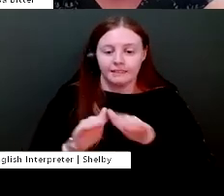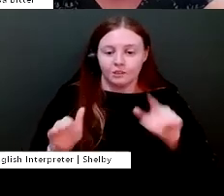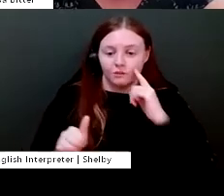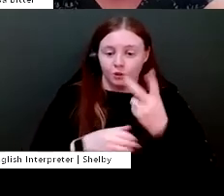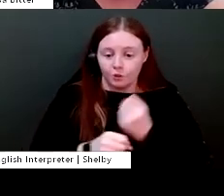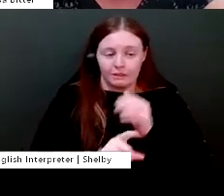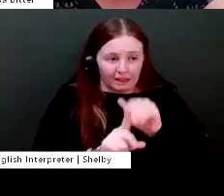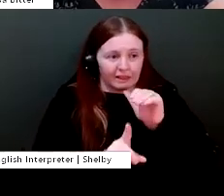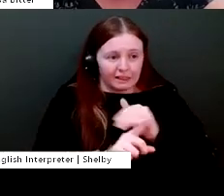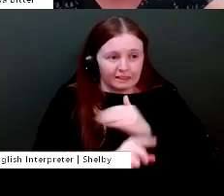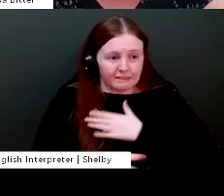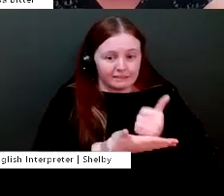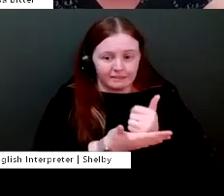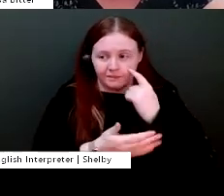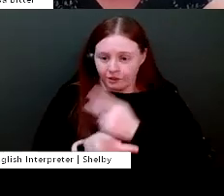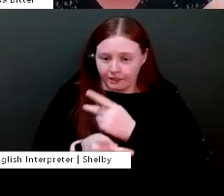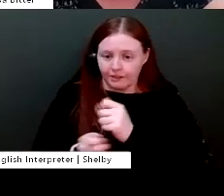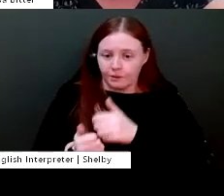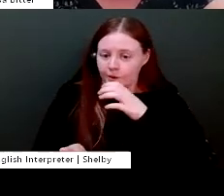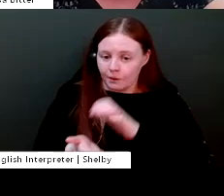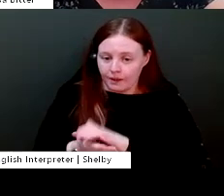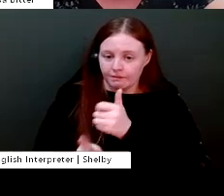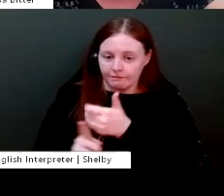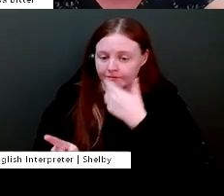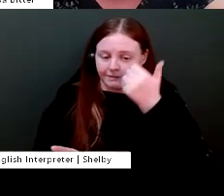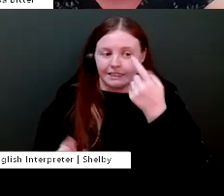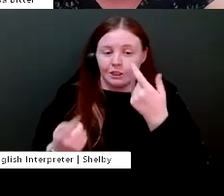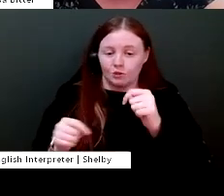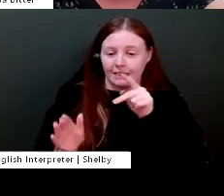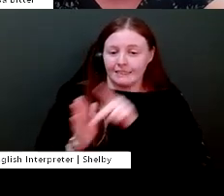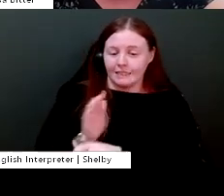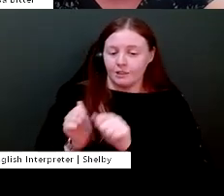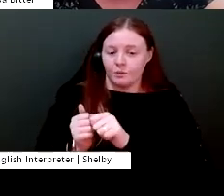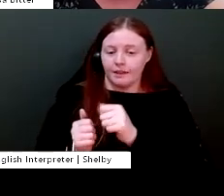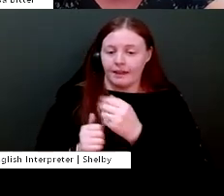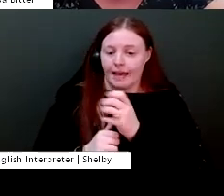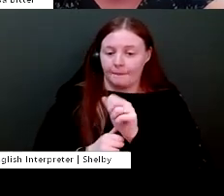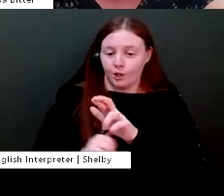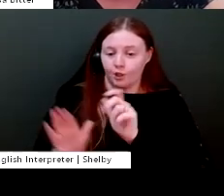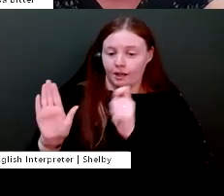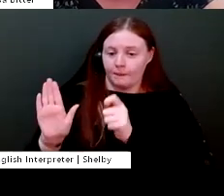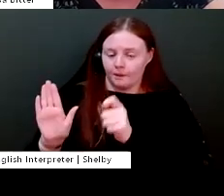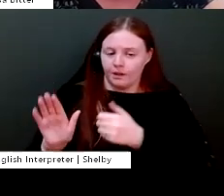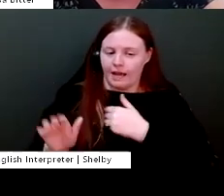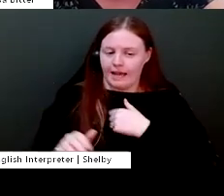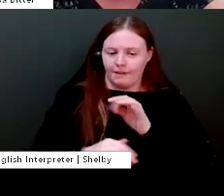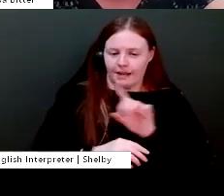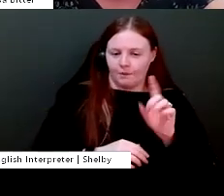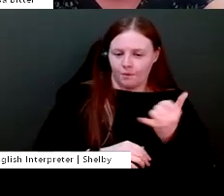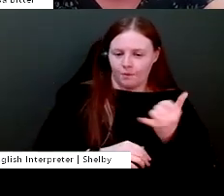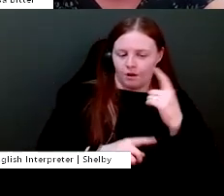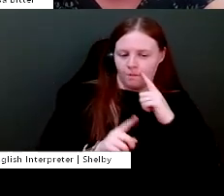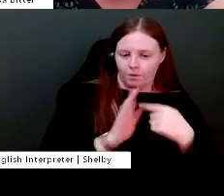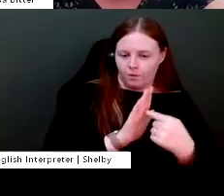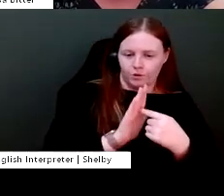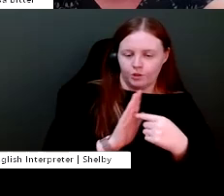of his elderly wife. He tried to kill her with a hammer. I have the 911 call here, but I won't play it. He says it twice. I've